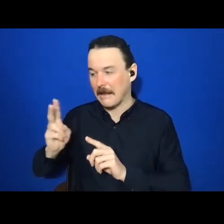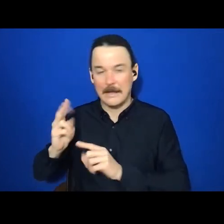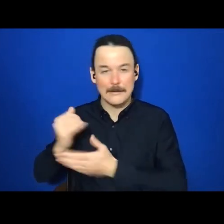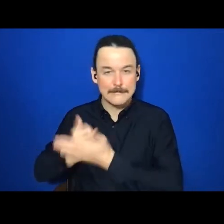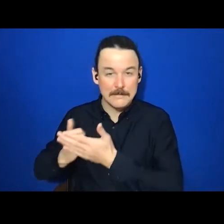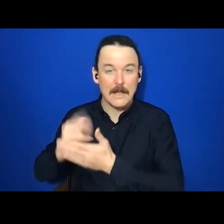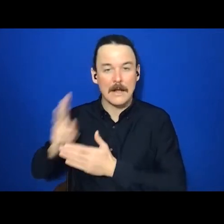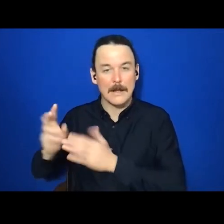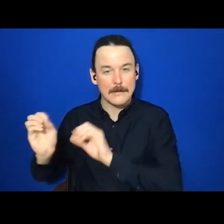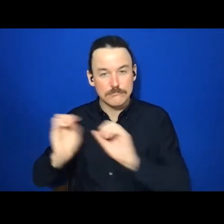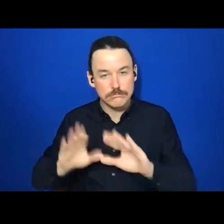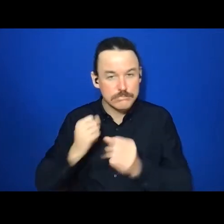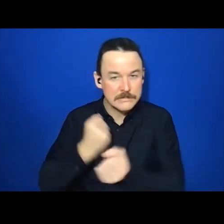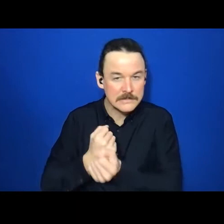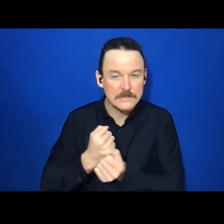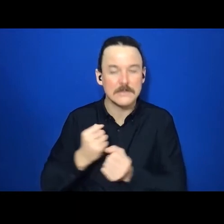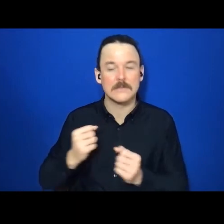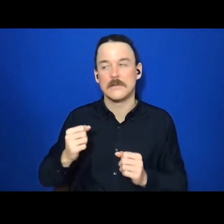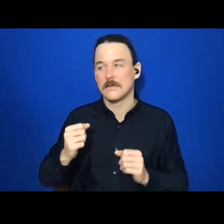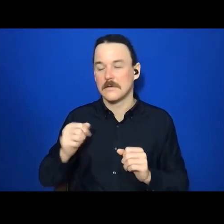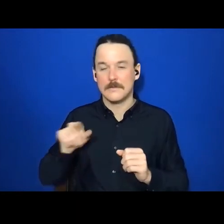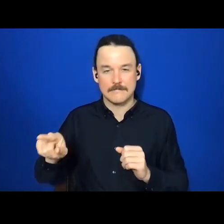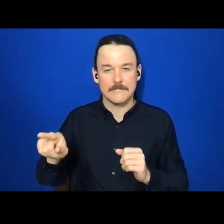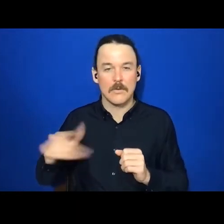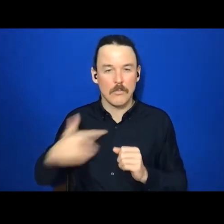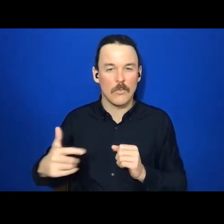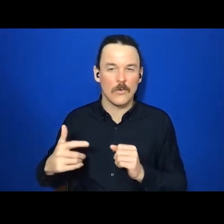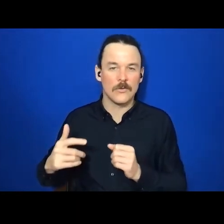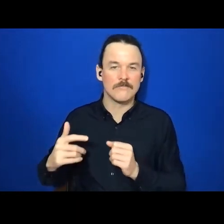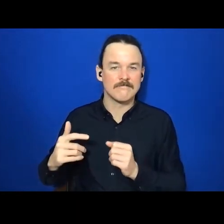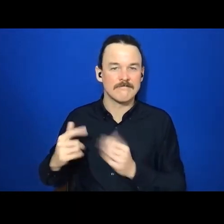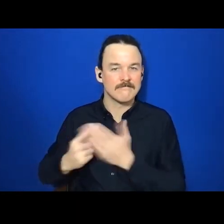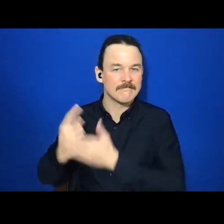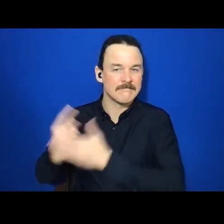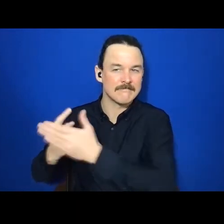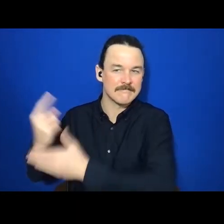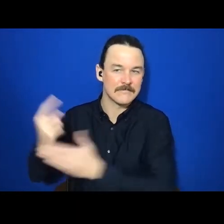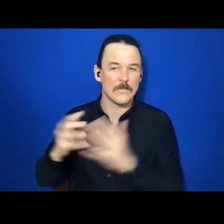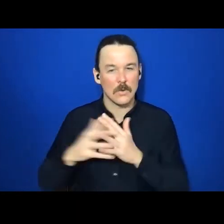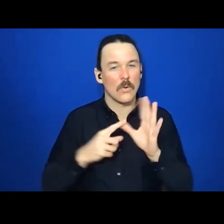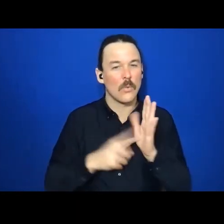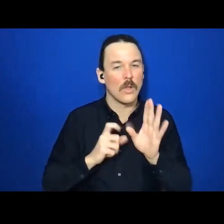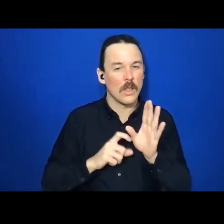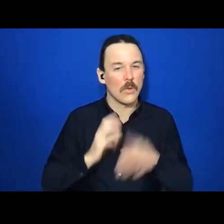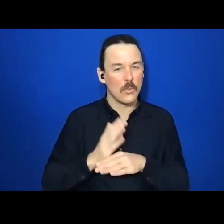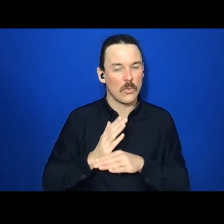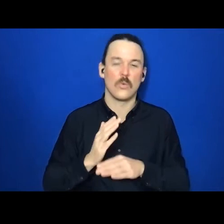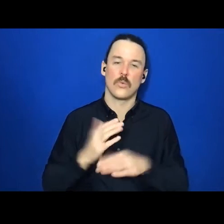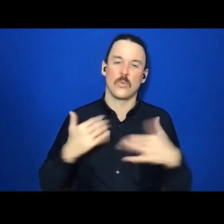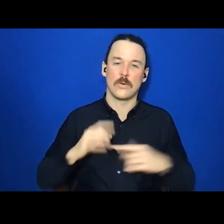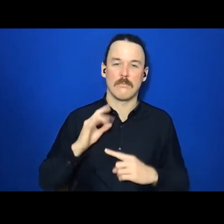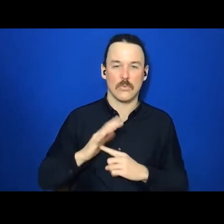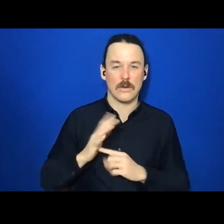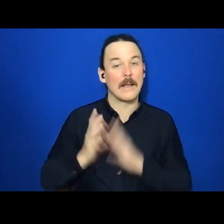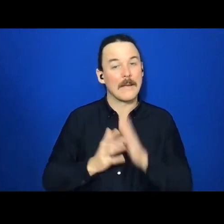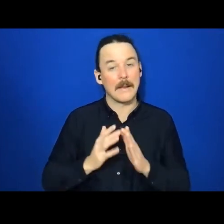Wally's work, is so important in creating partnerships so that Maori can live full